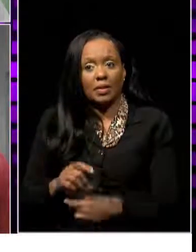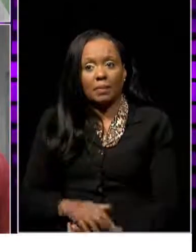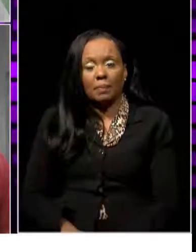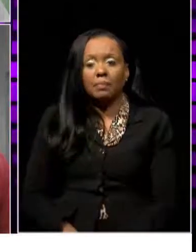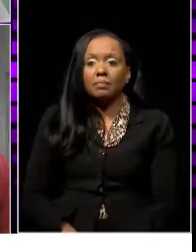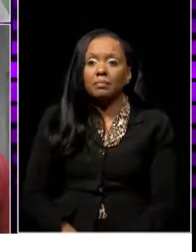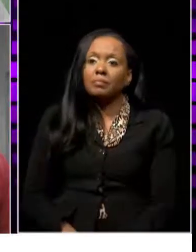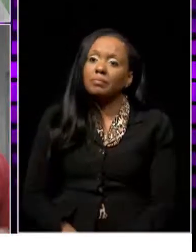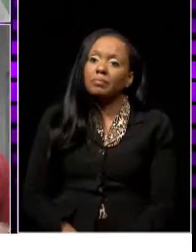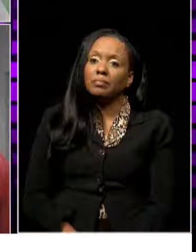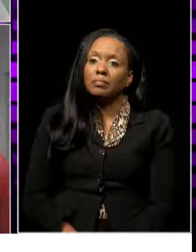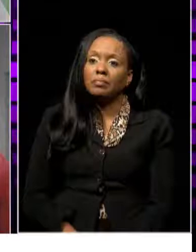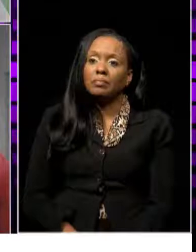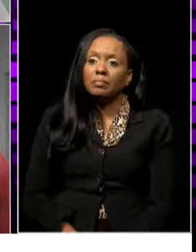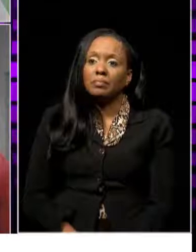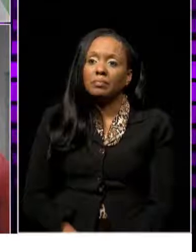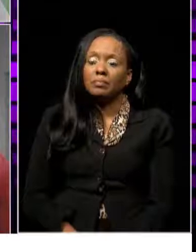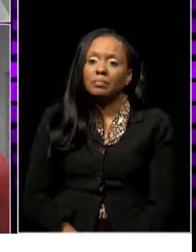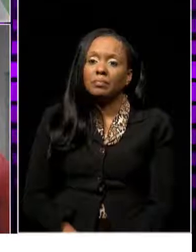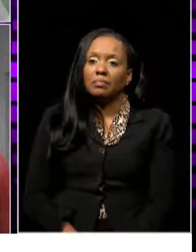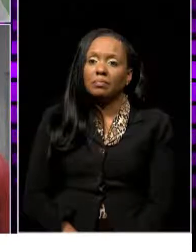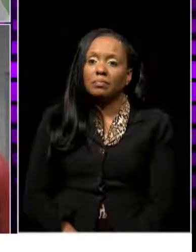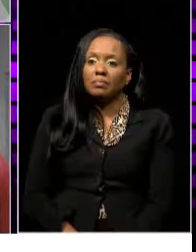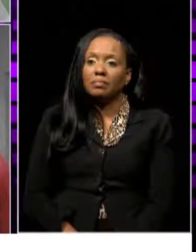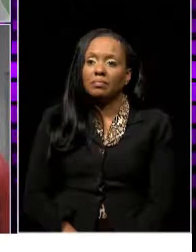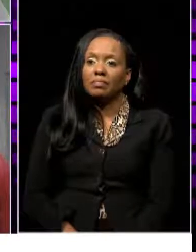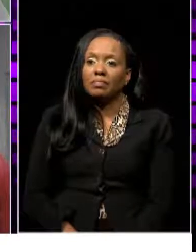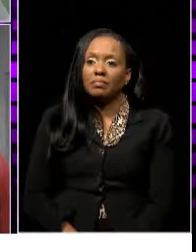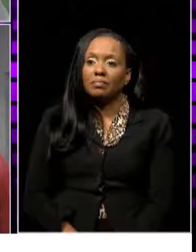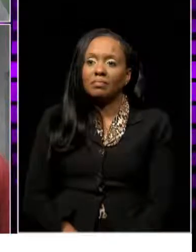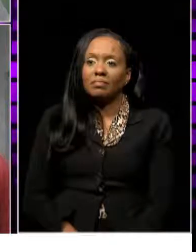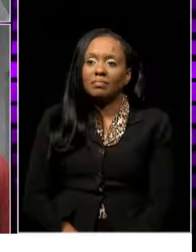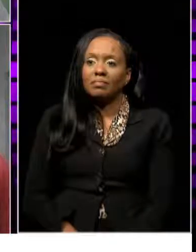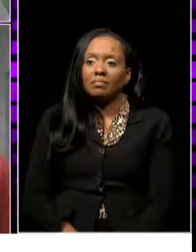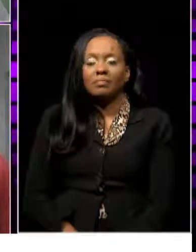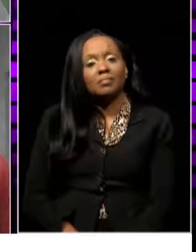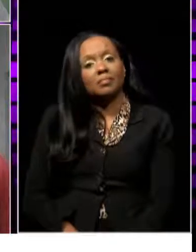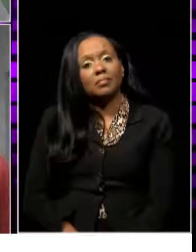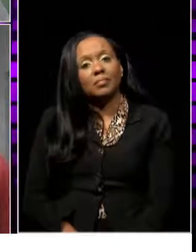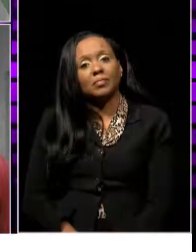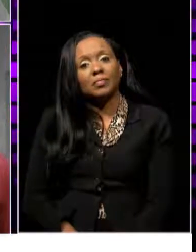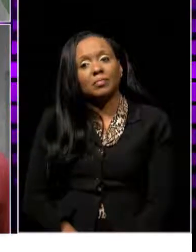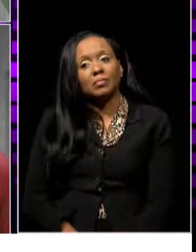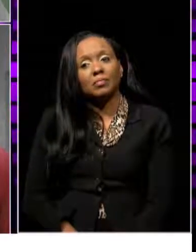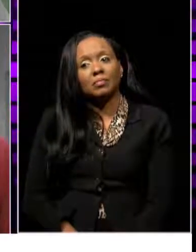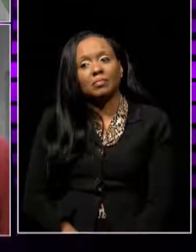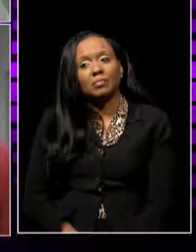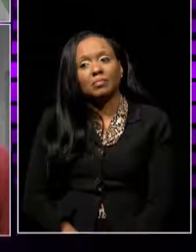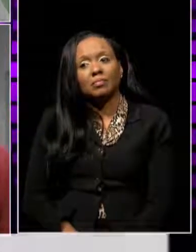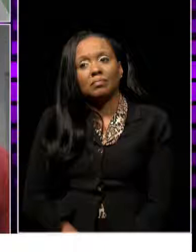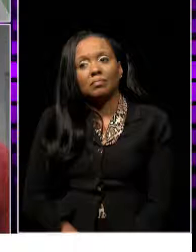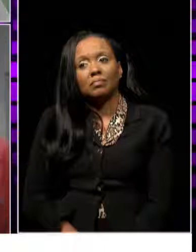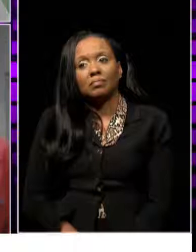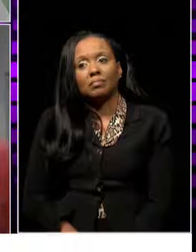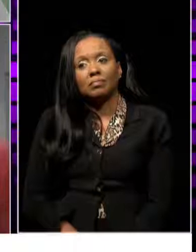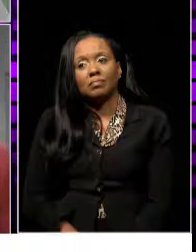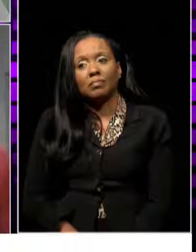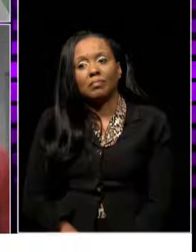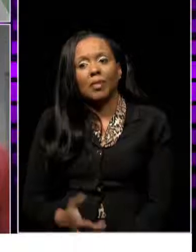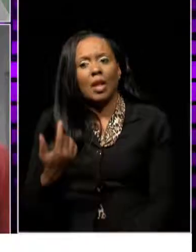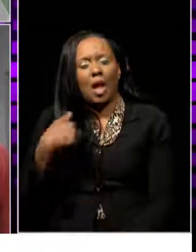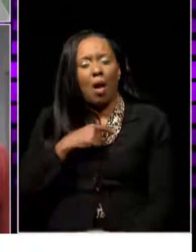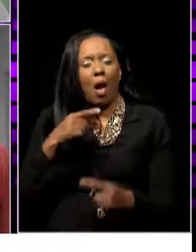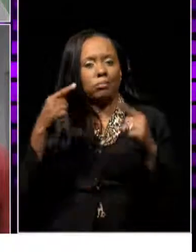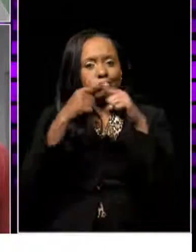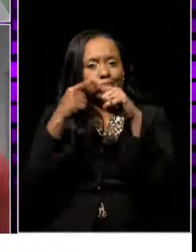We seem to provided have the training? two law school teachers on the call. But we've heard Mr. Let's Richards. move on. Teachers were trained. We've